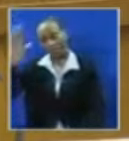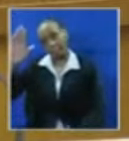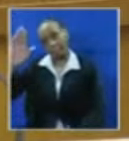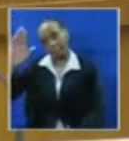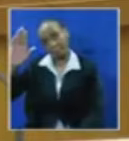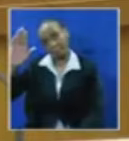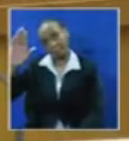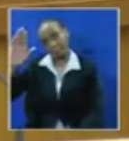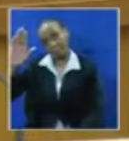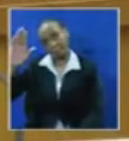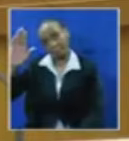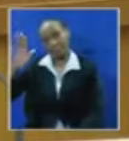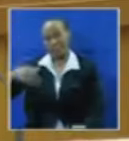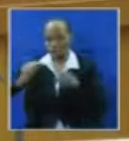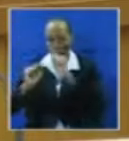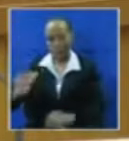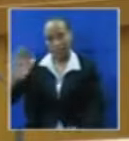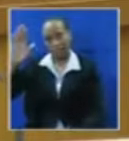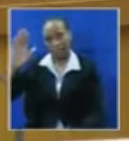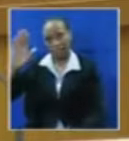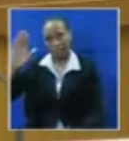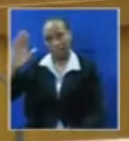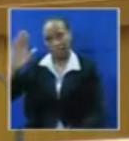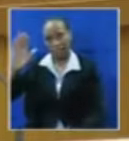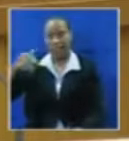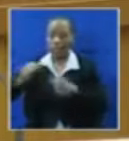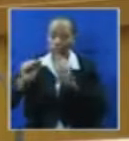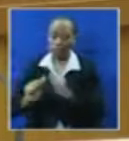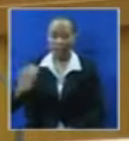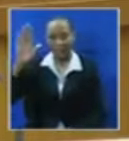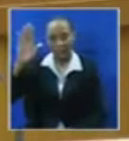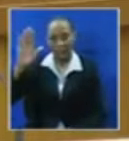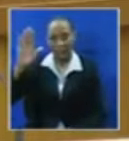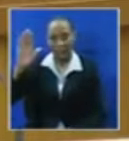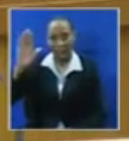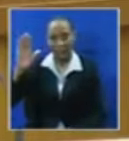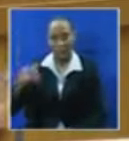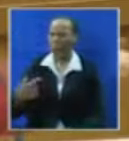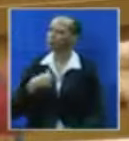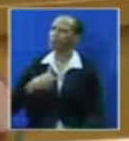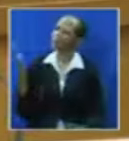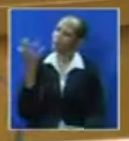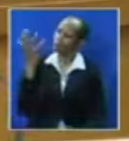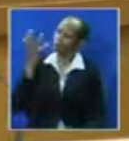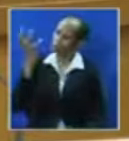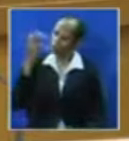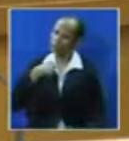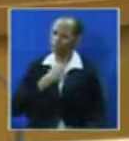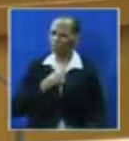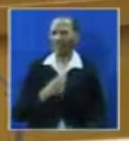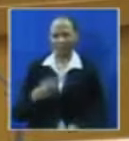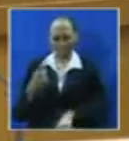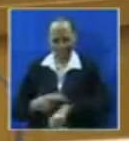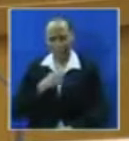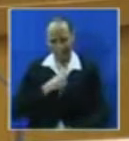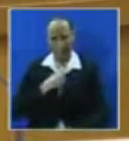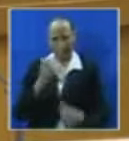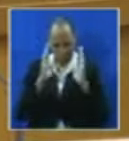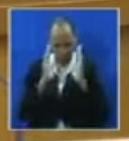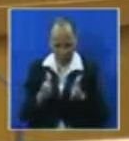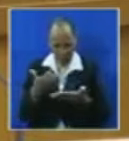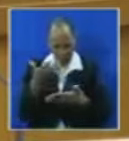this thing. So don't worry. Please proceed your speech. This is my speech. You can run my minutes. It's my speech. Please